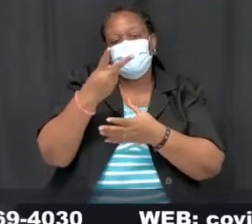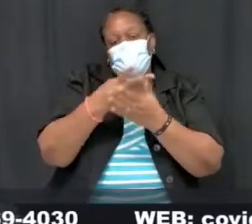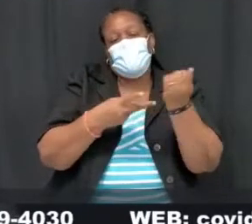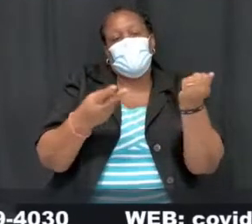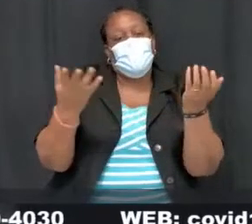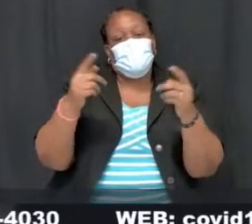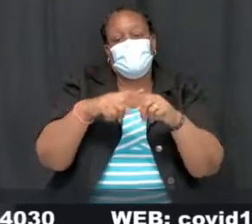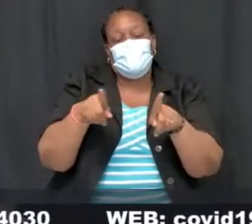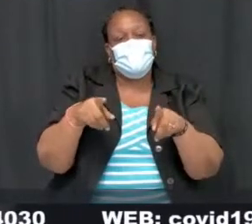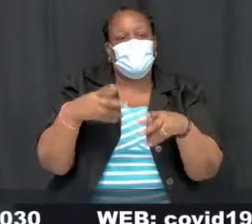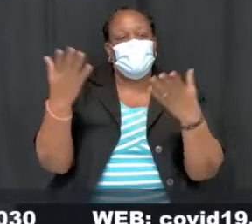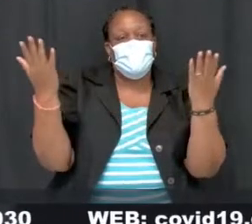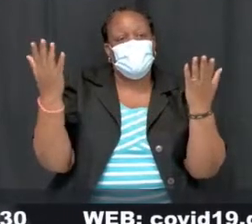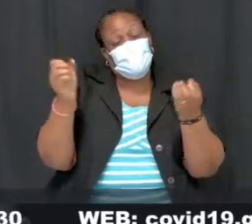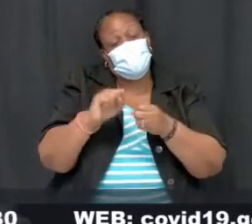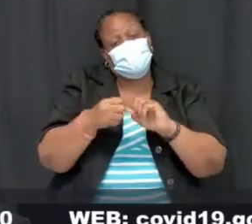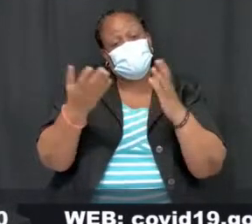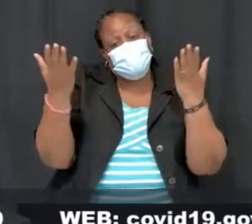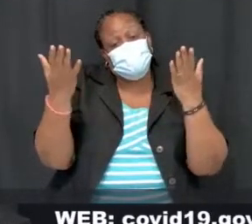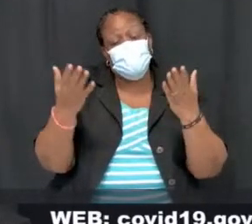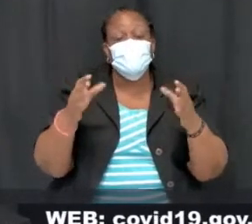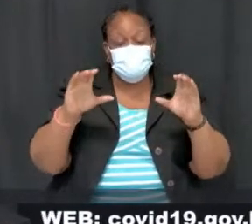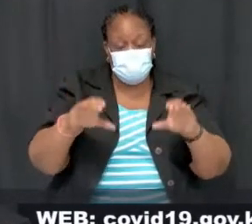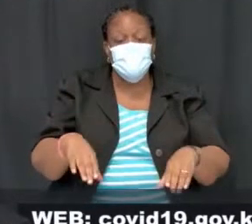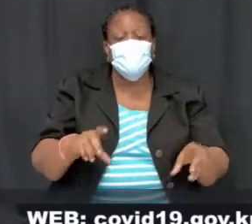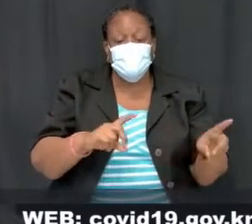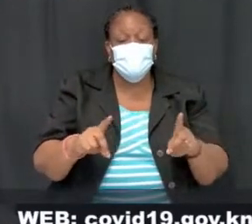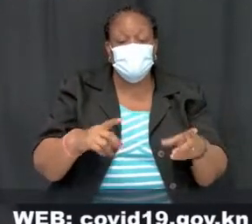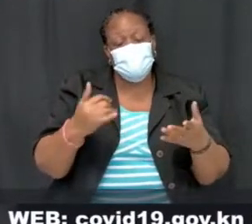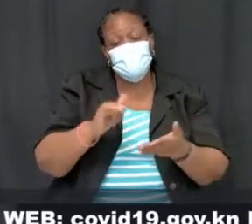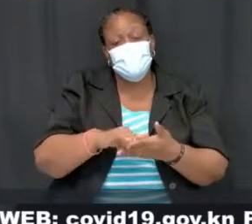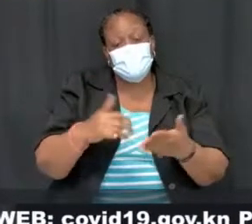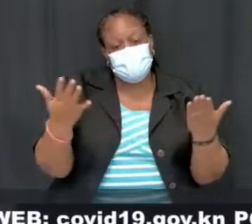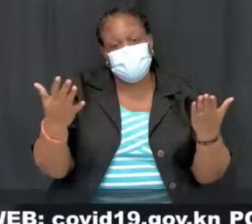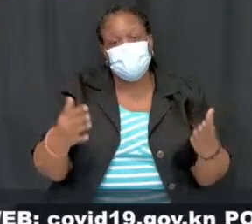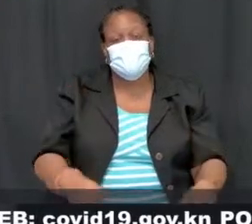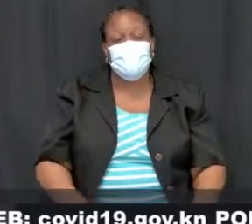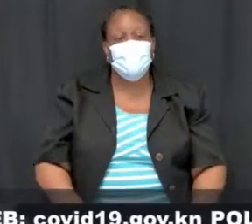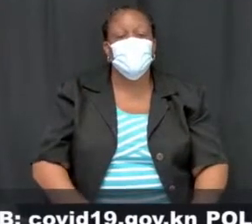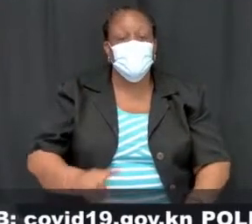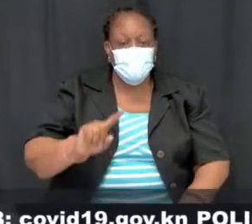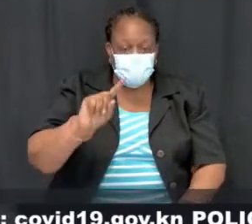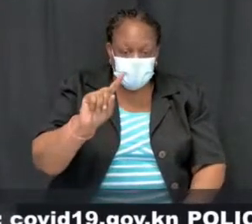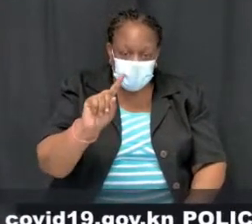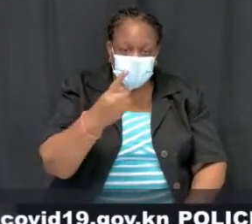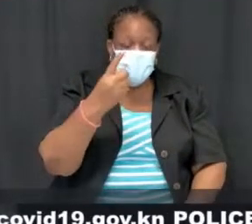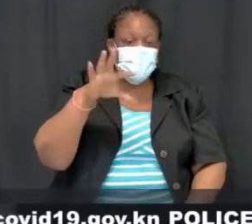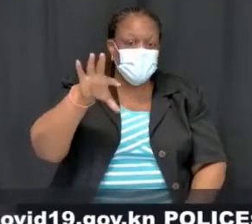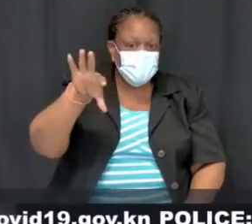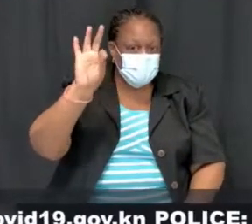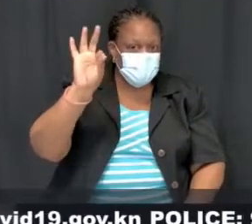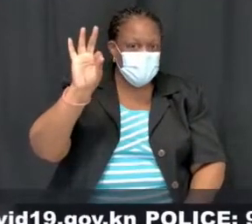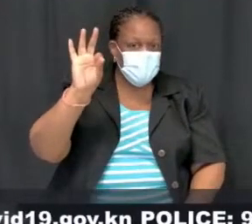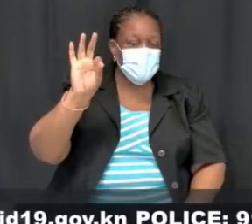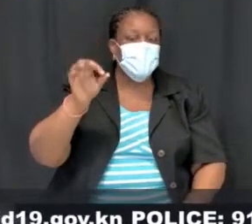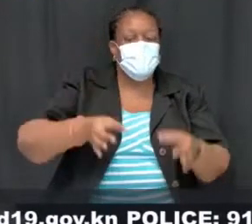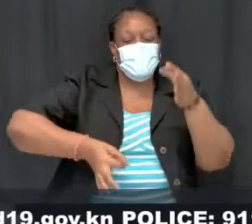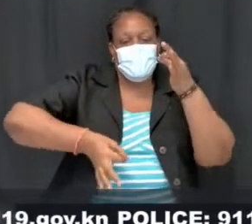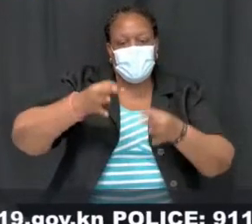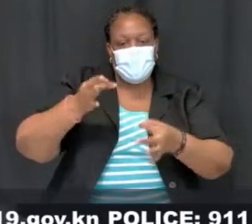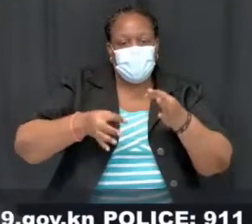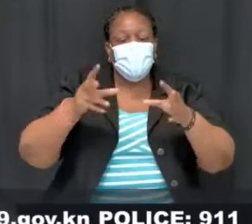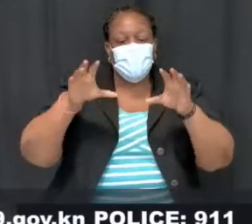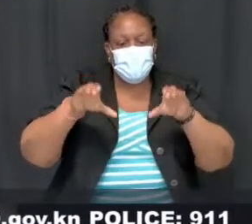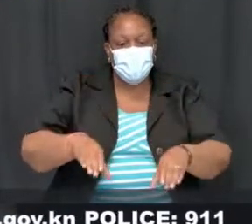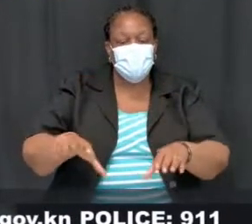vaccine, COVID-19 vaccine regimen. So that's a possibility. But our first choice would be, as the Ministry of Health